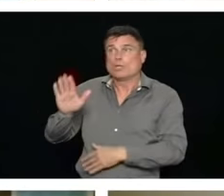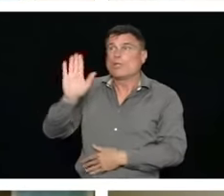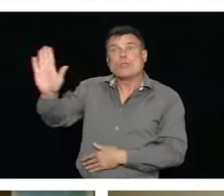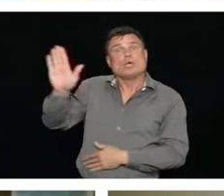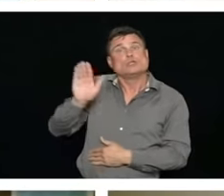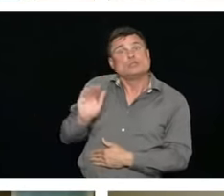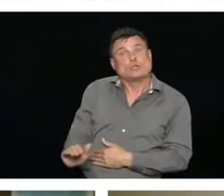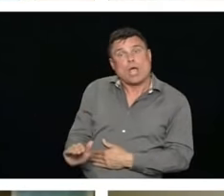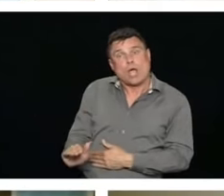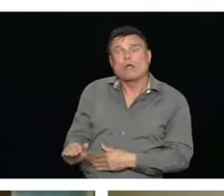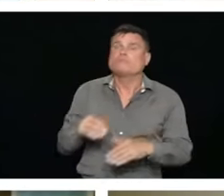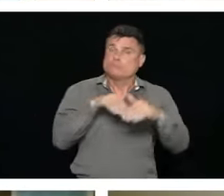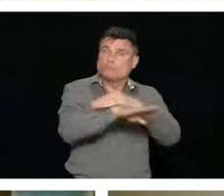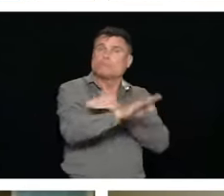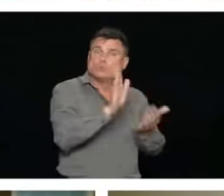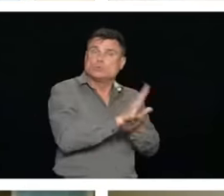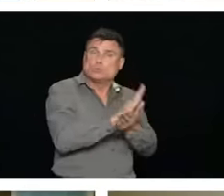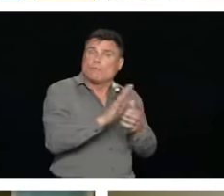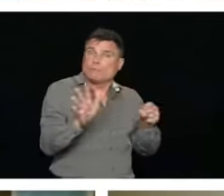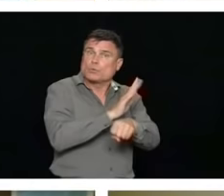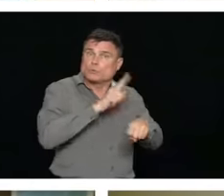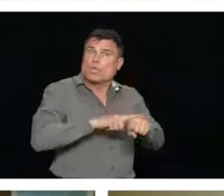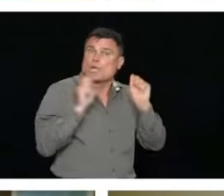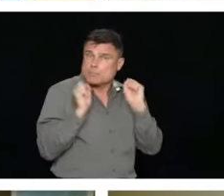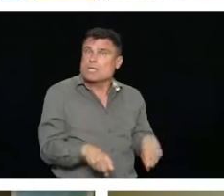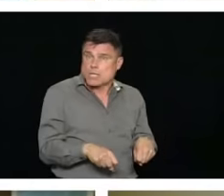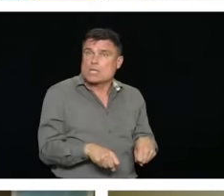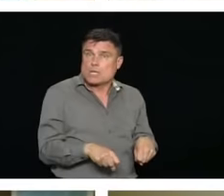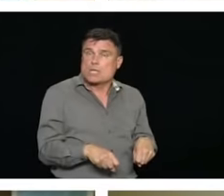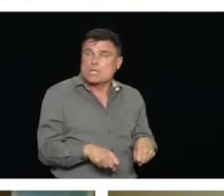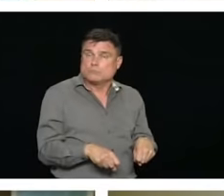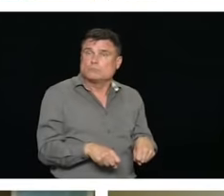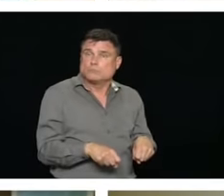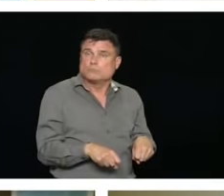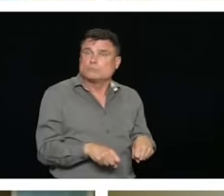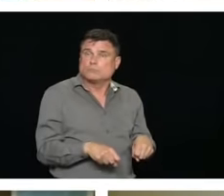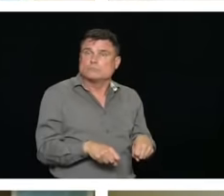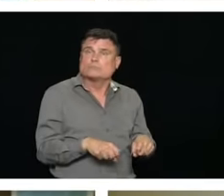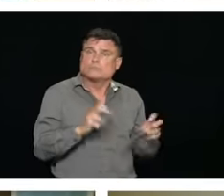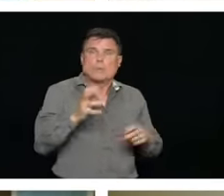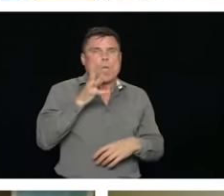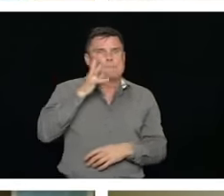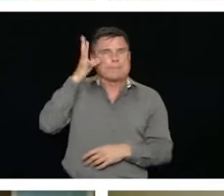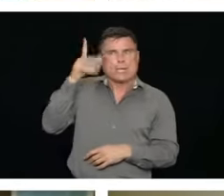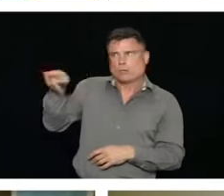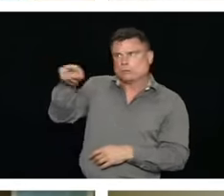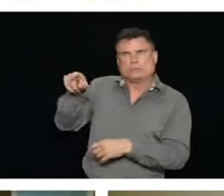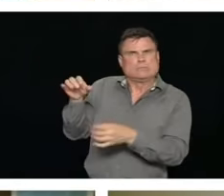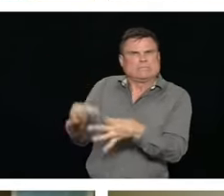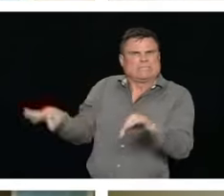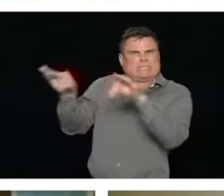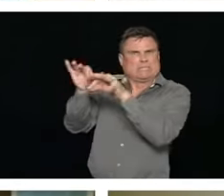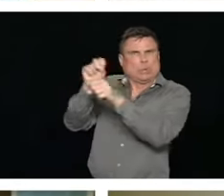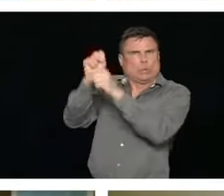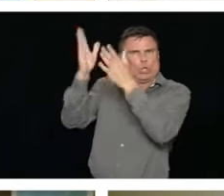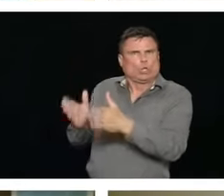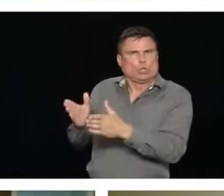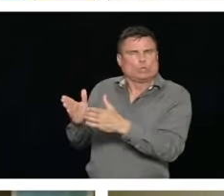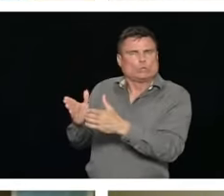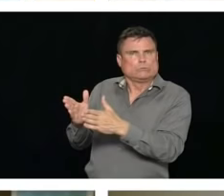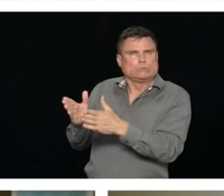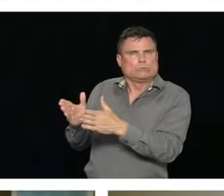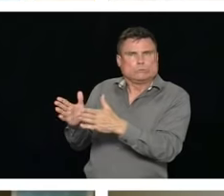normal times provides accommodations in the school system, they're part of a group of students that we would like